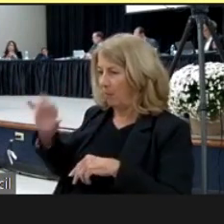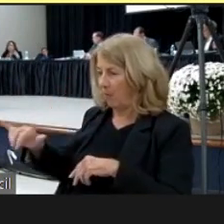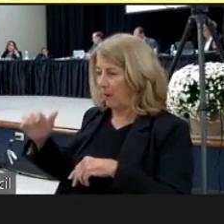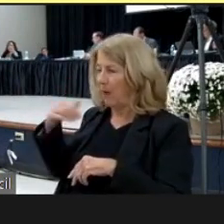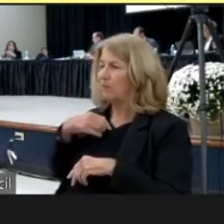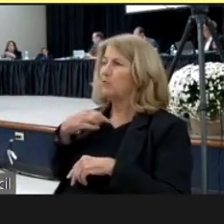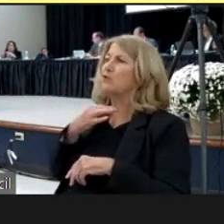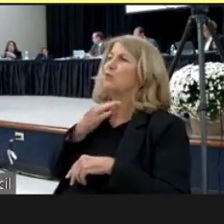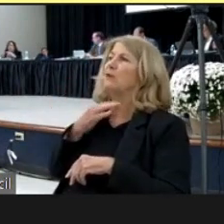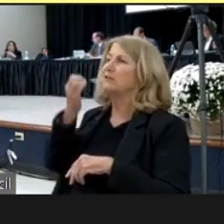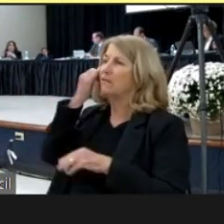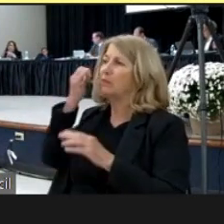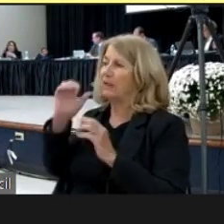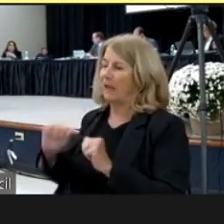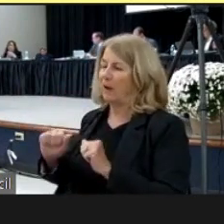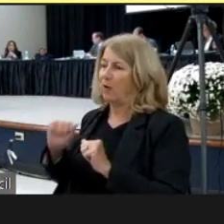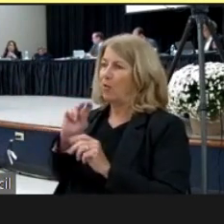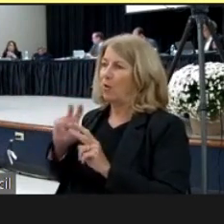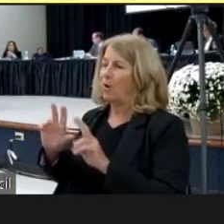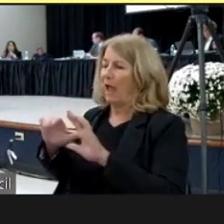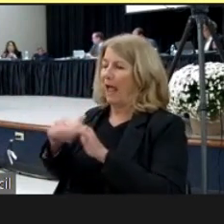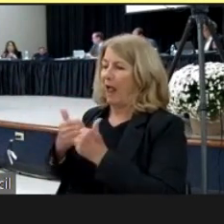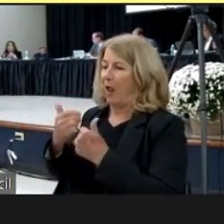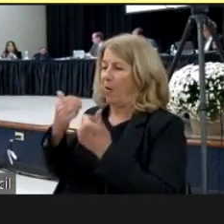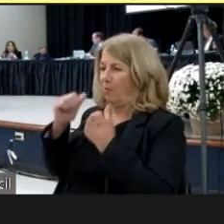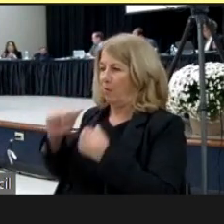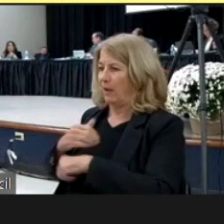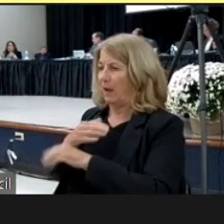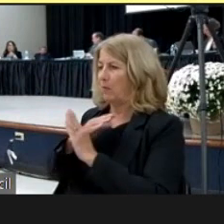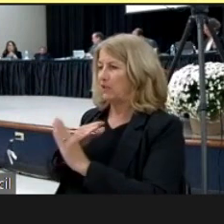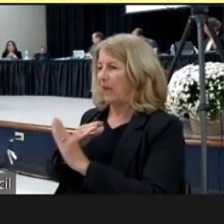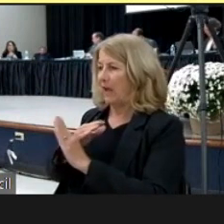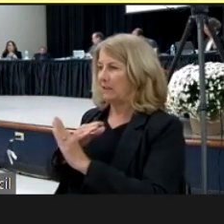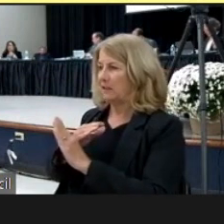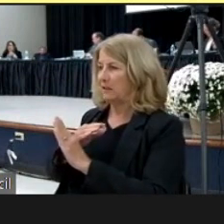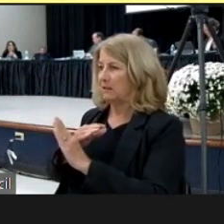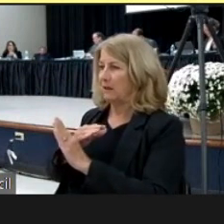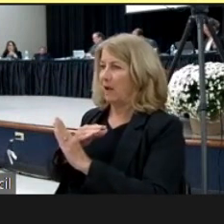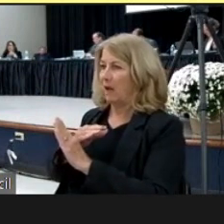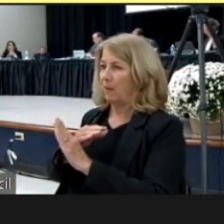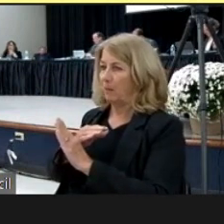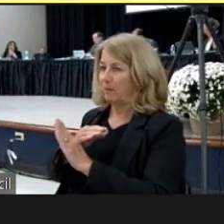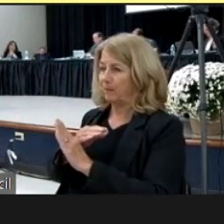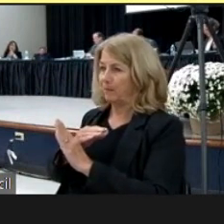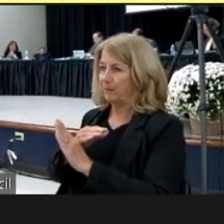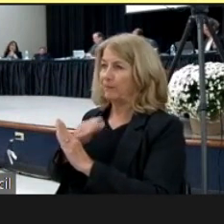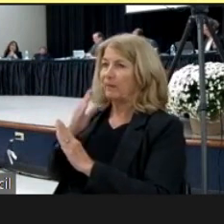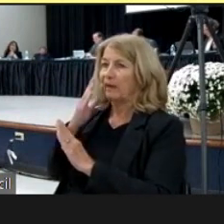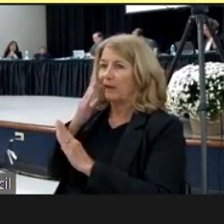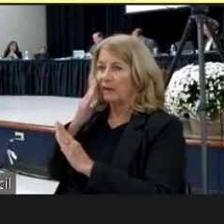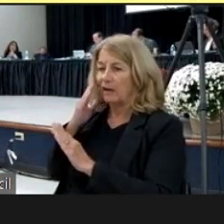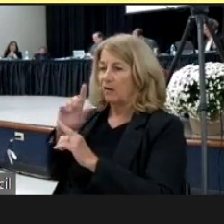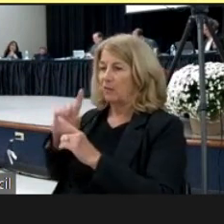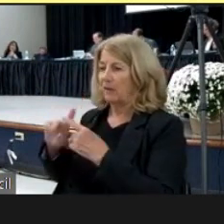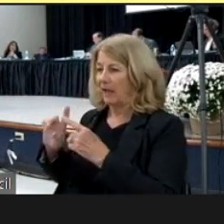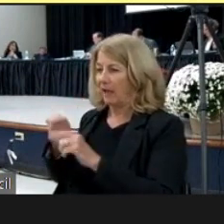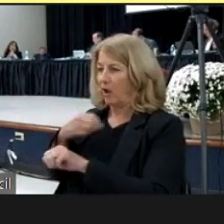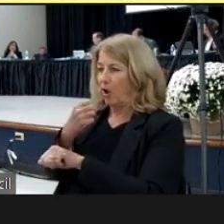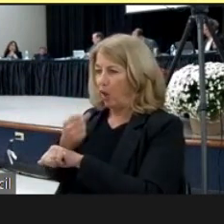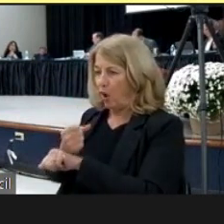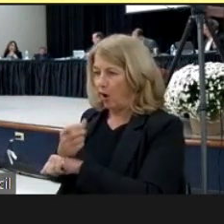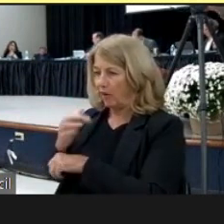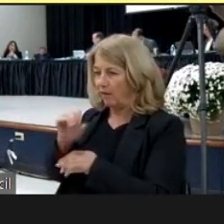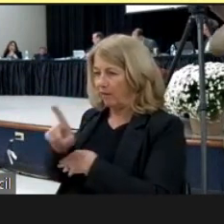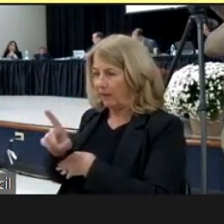couldn't look at how we can protect. I know we can't lock the fields,